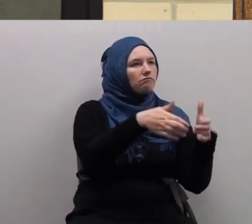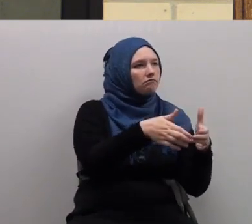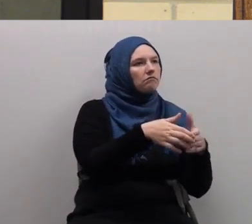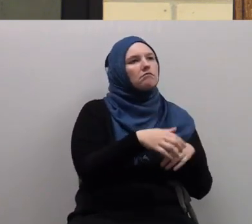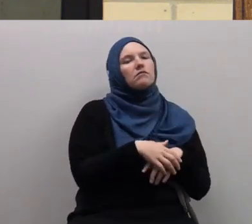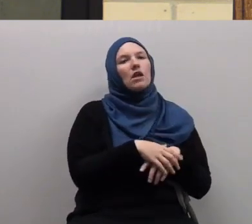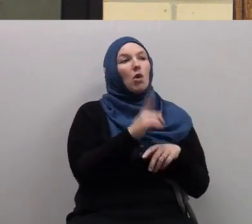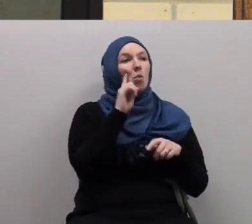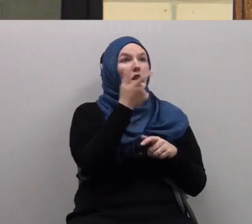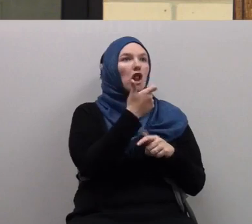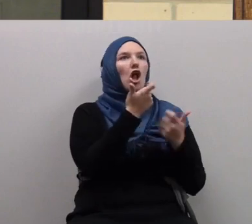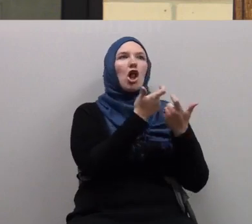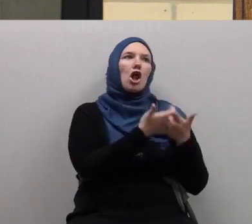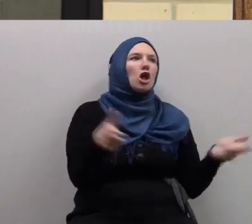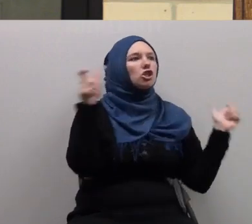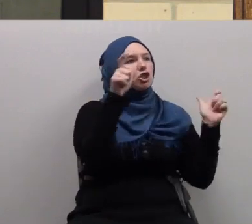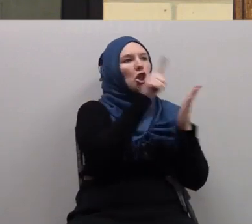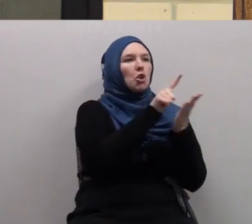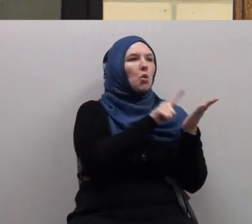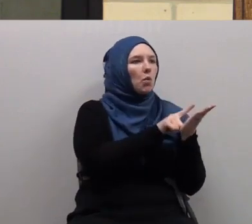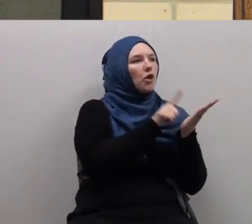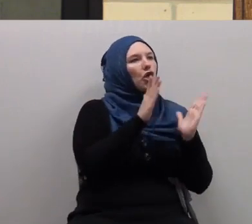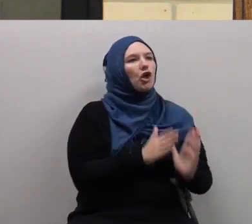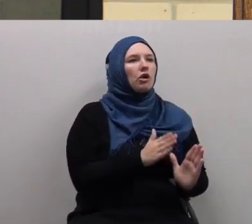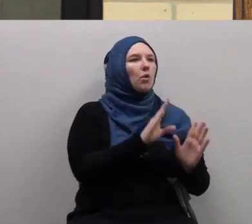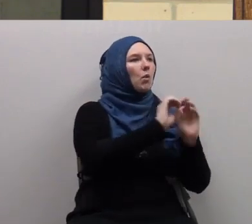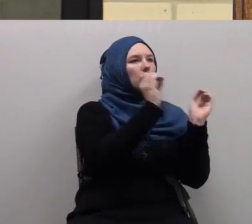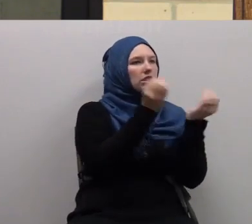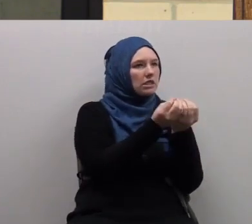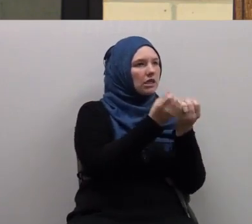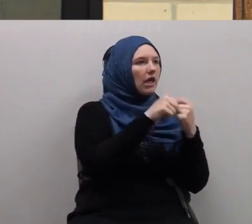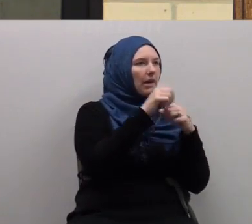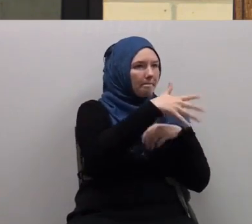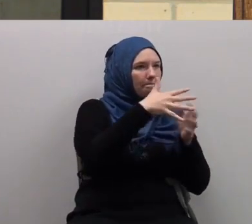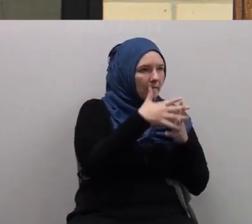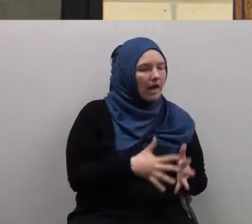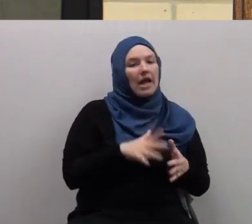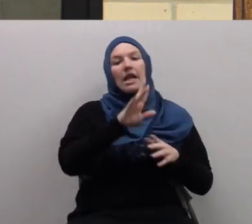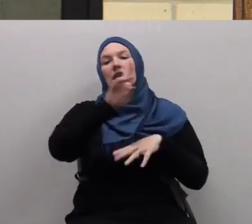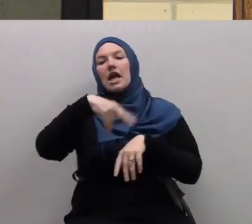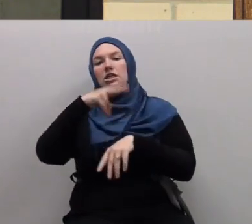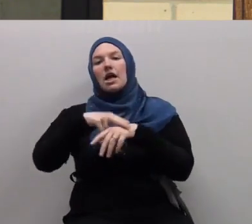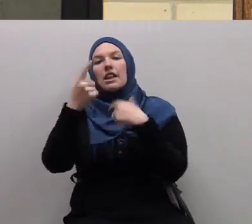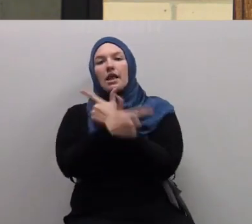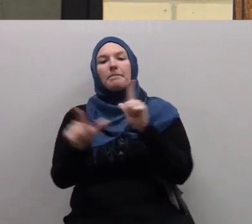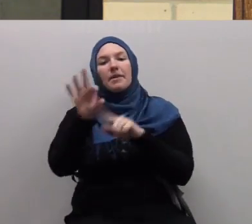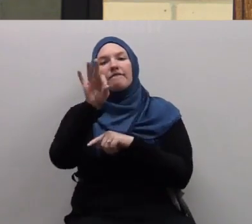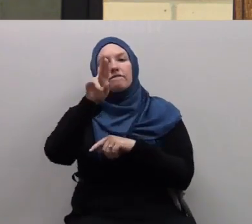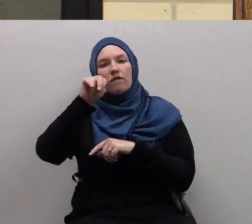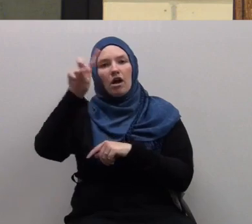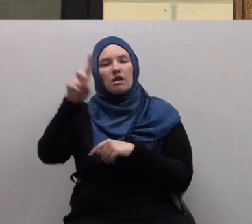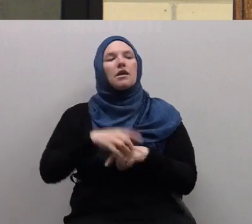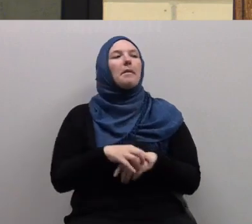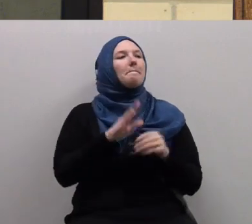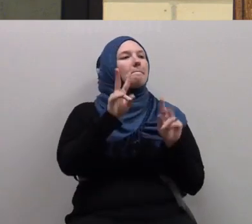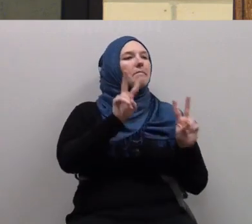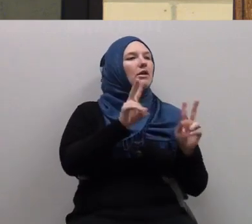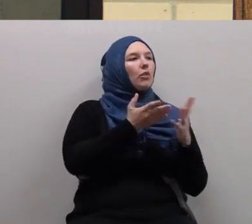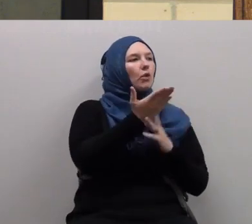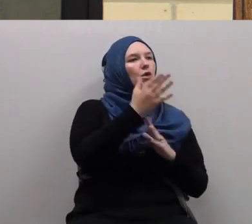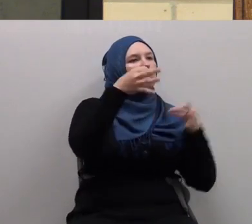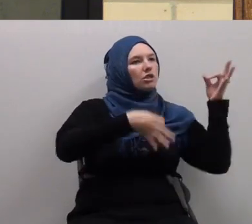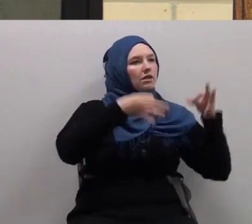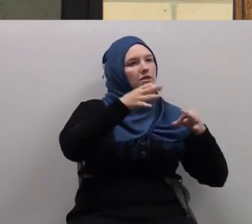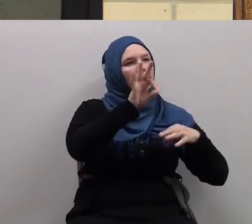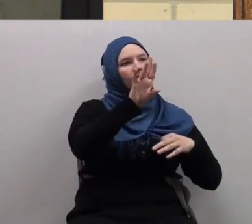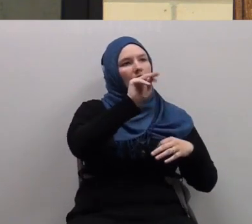is one of the largest lawyer organizations in America, National Liberty Fund, Peace Through Justice Foundation,